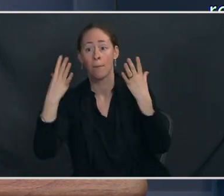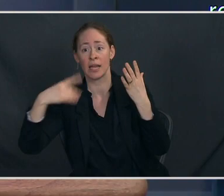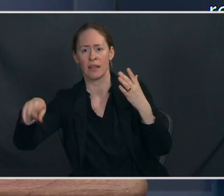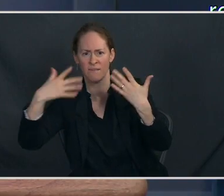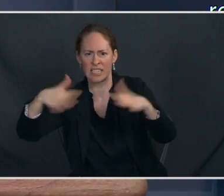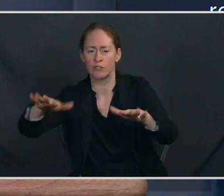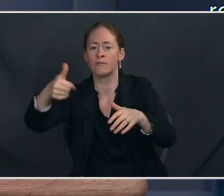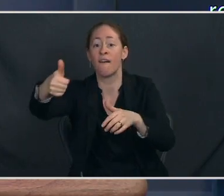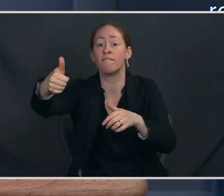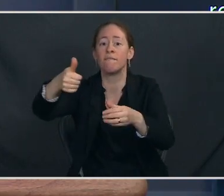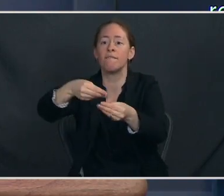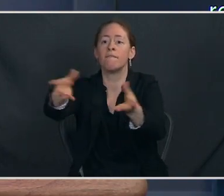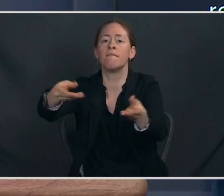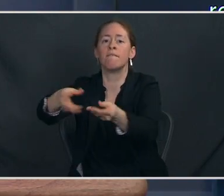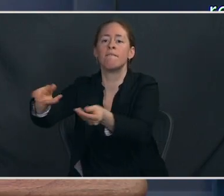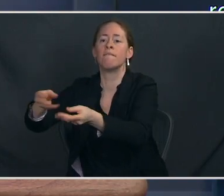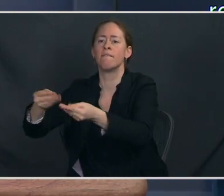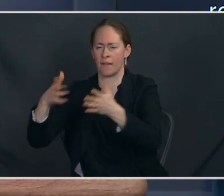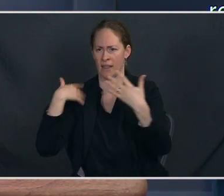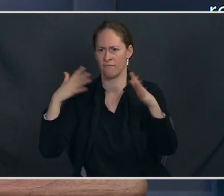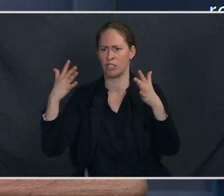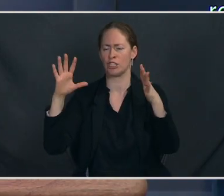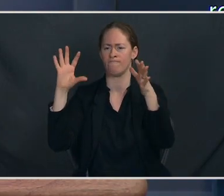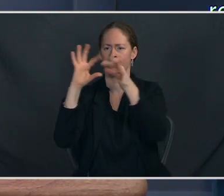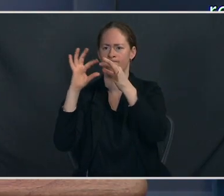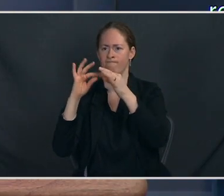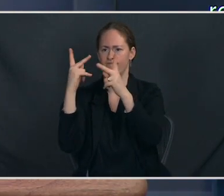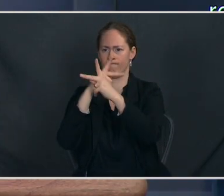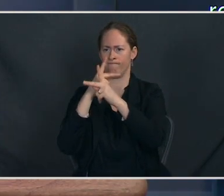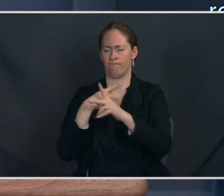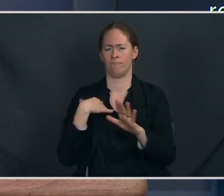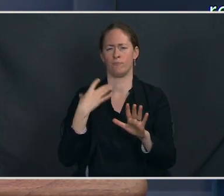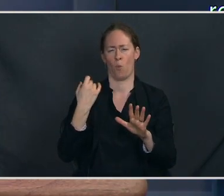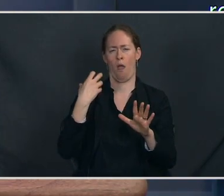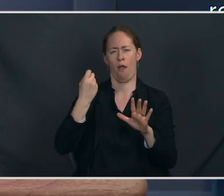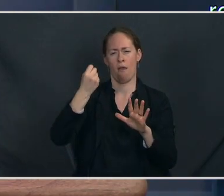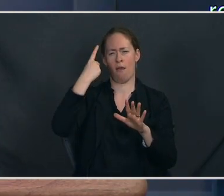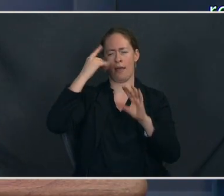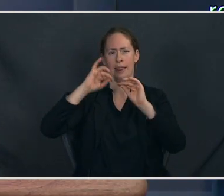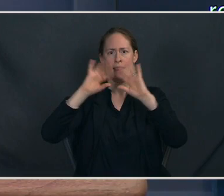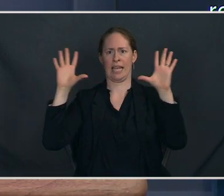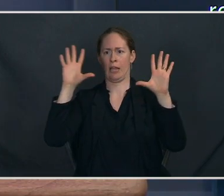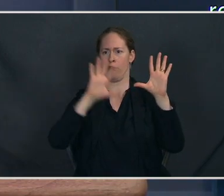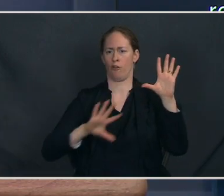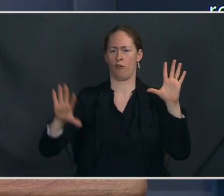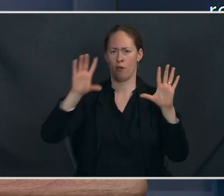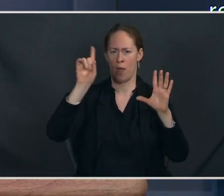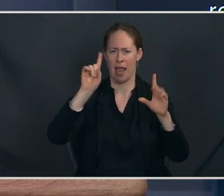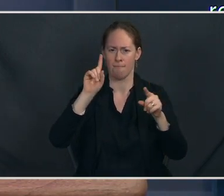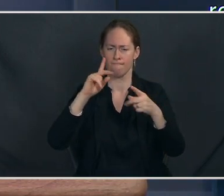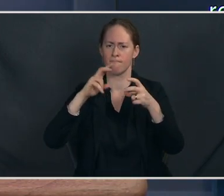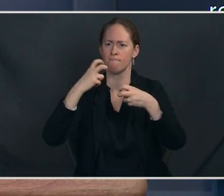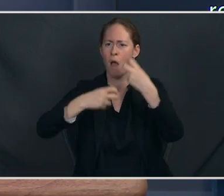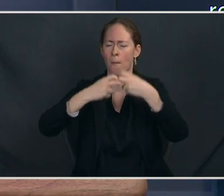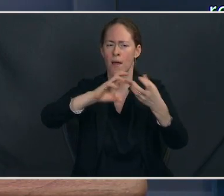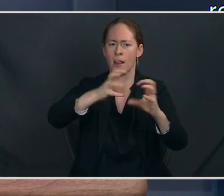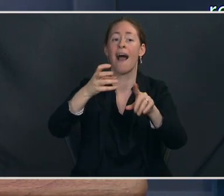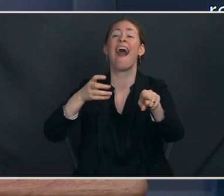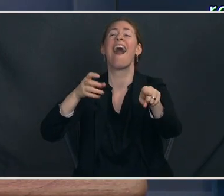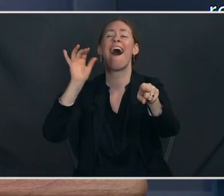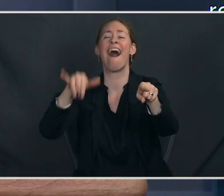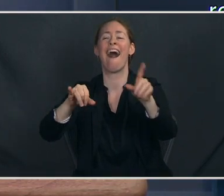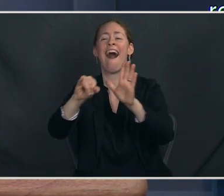all the dots to ensure we have our best understanding of where the holdups are. And we, of course, have that assessment, but we're continuing to dig